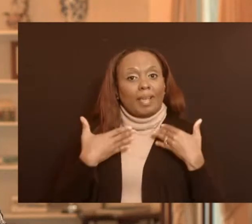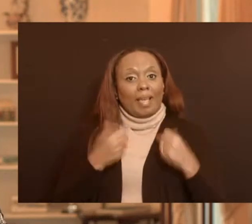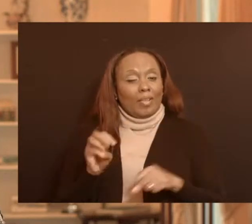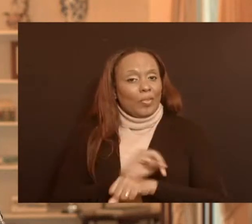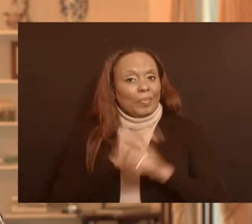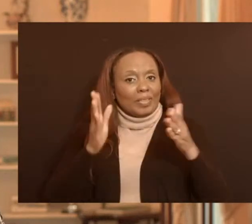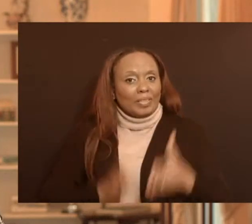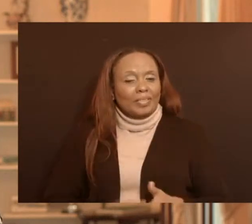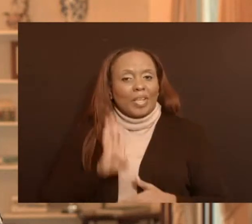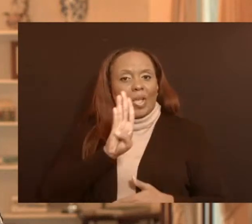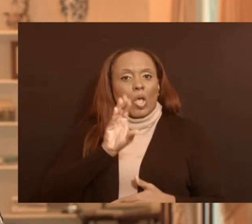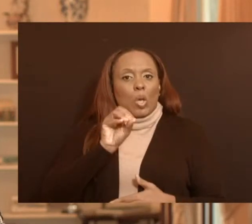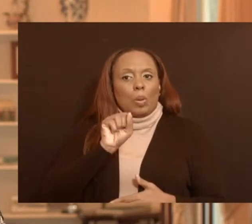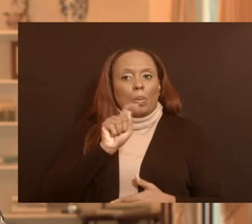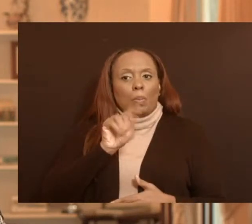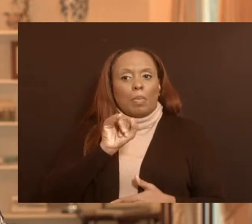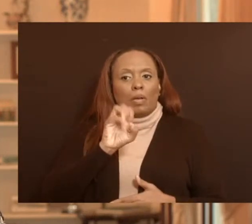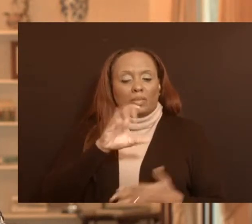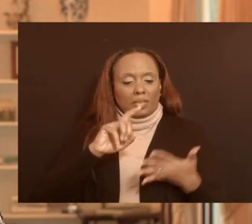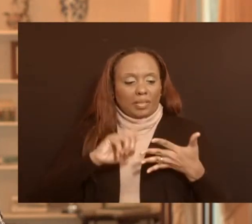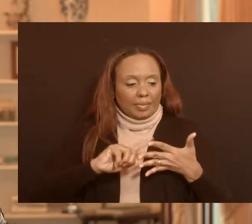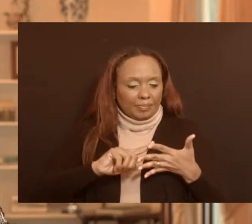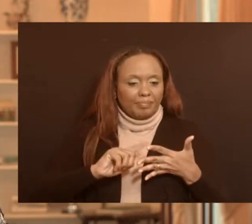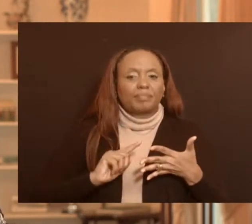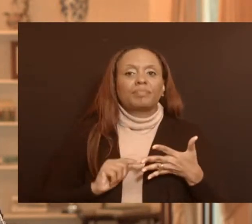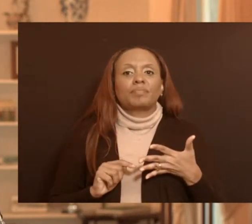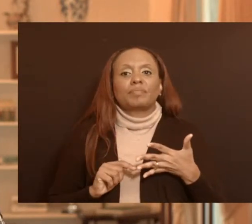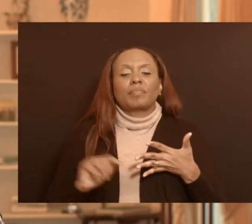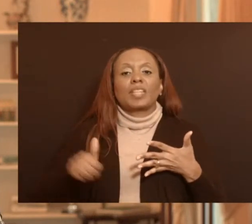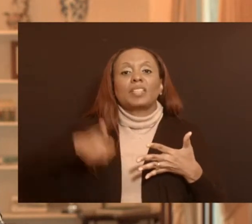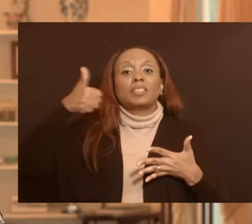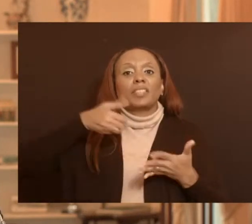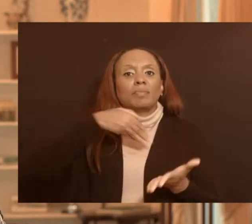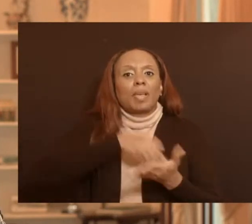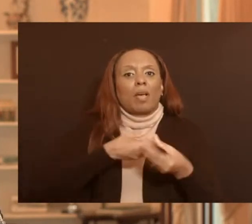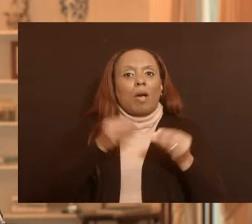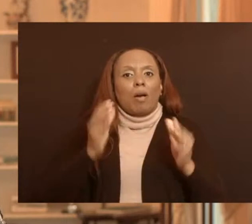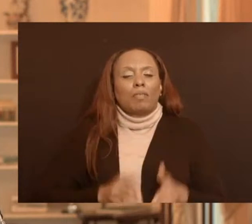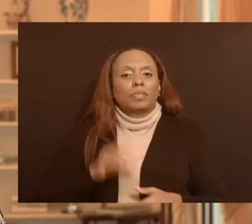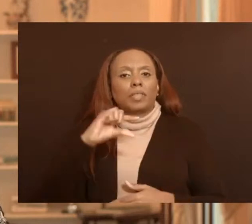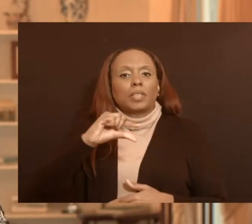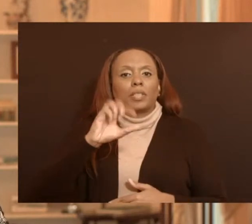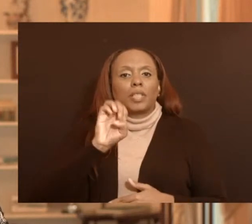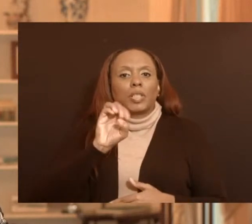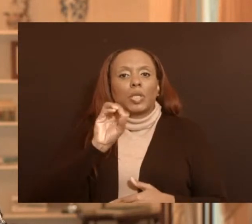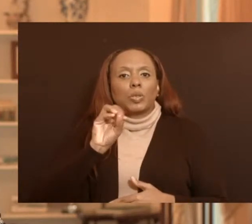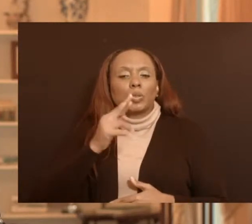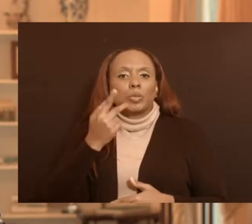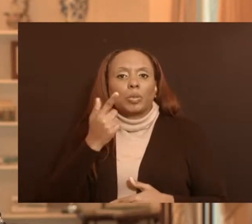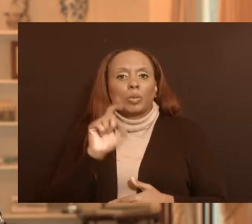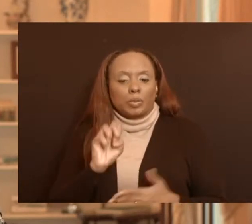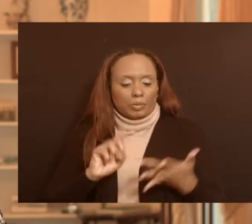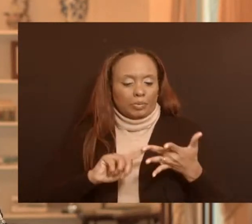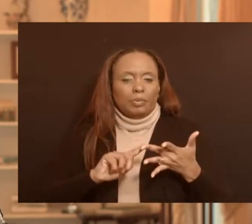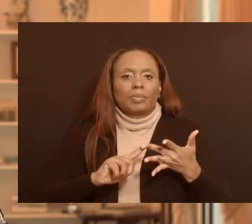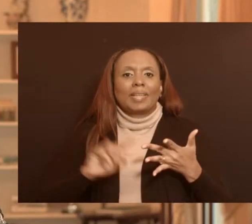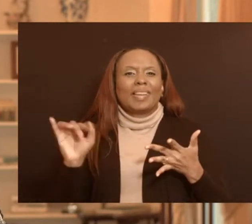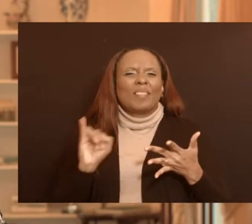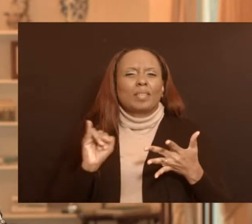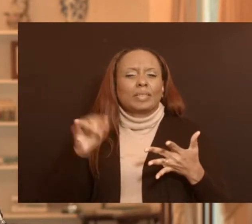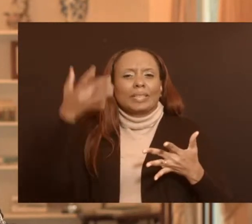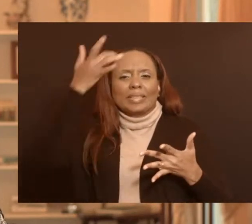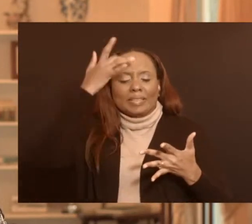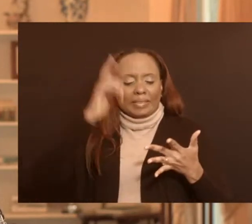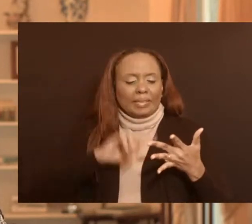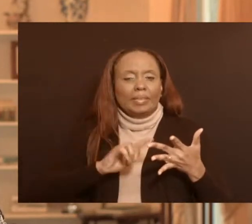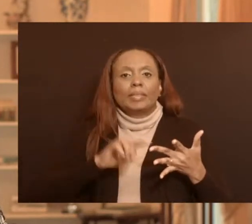and Wellness, Lieutenant Colonel the Honorable Jeffrey Bostic, the Chief Medical Officer, Dr. Kenneth George, Infectious Disease Specialist and Head of